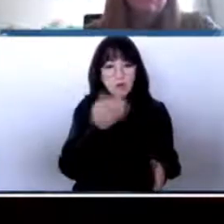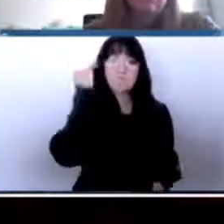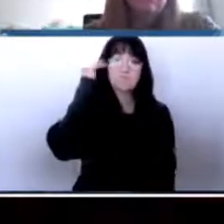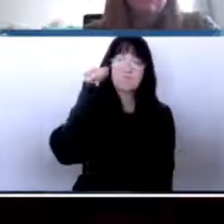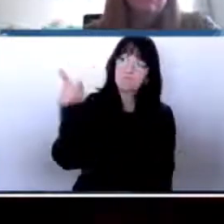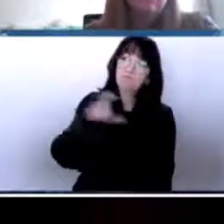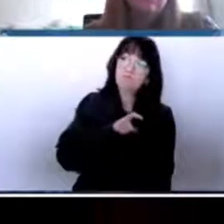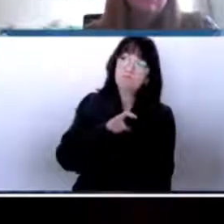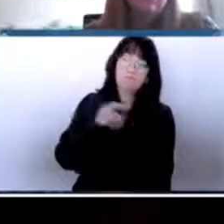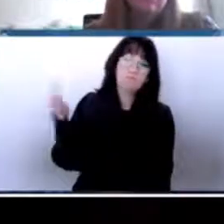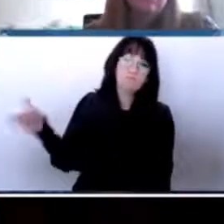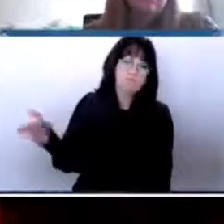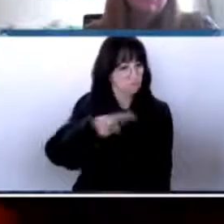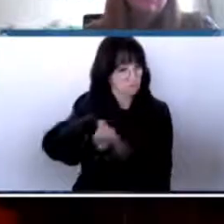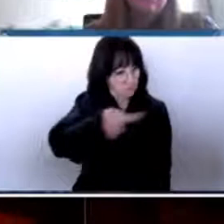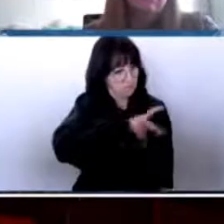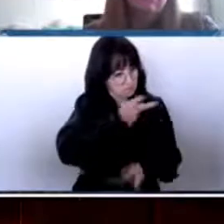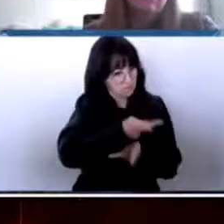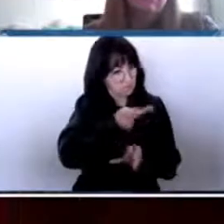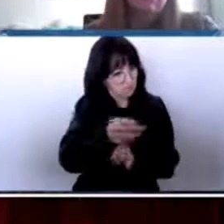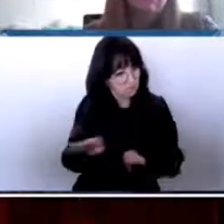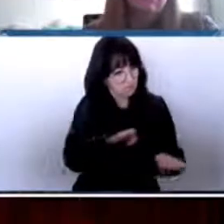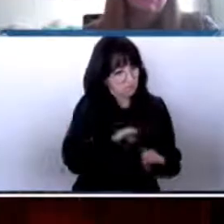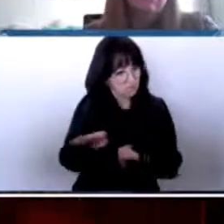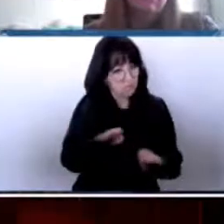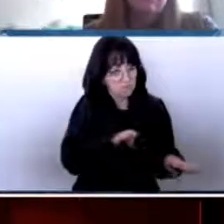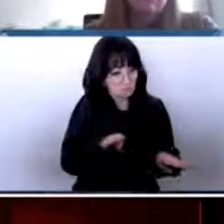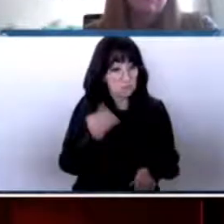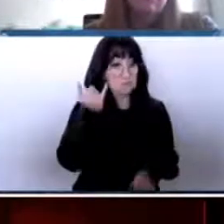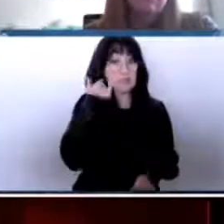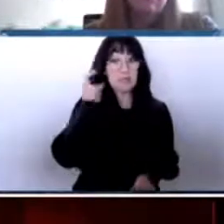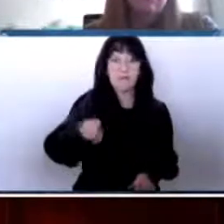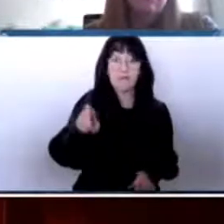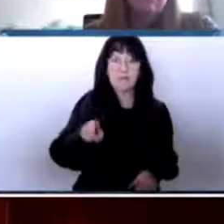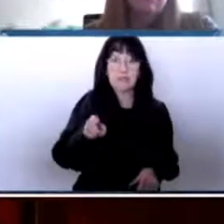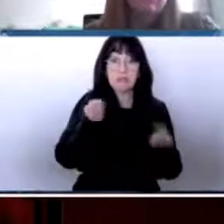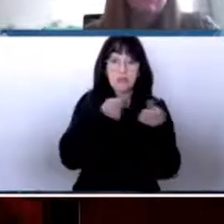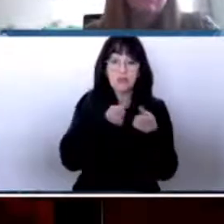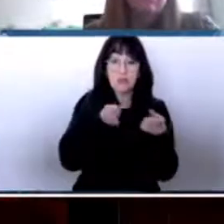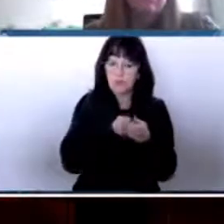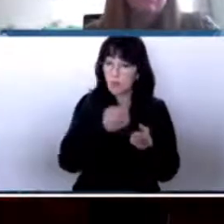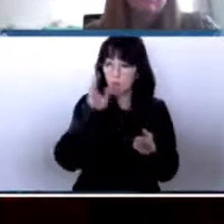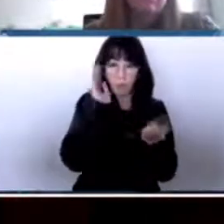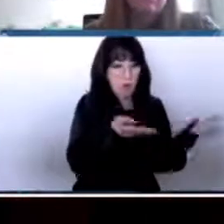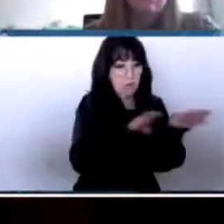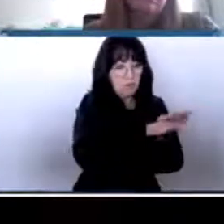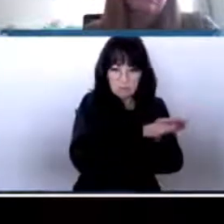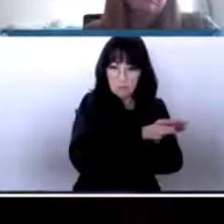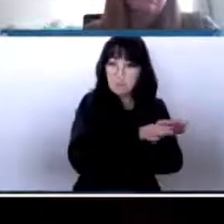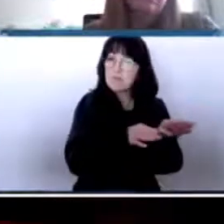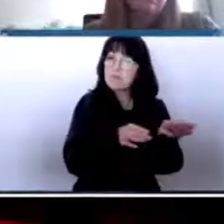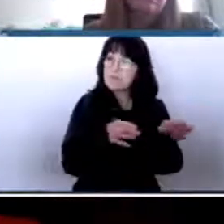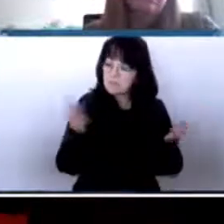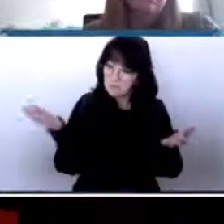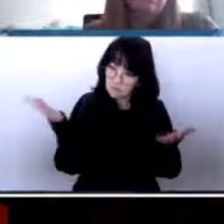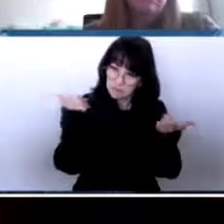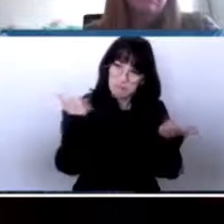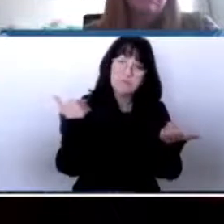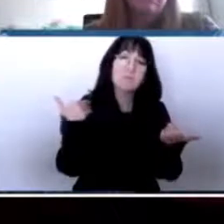as well as if something happens, we will shut down something to reset and be safe.